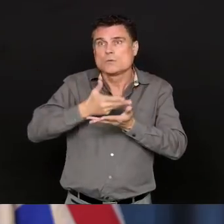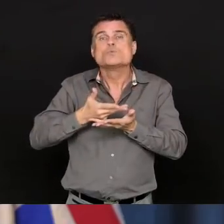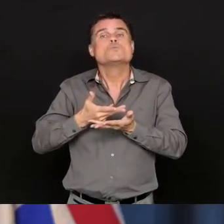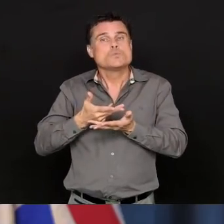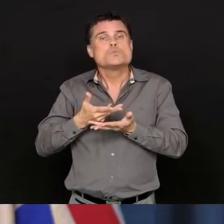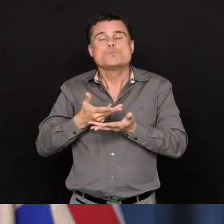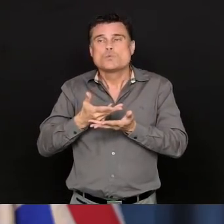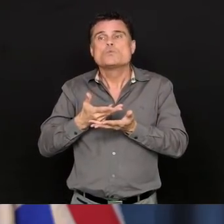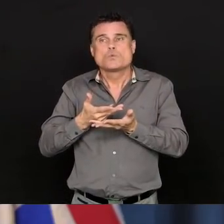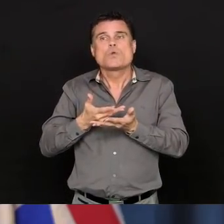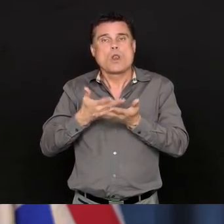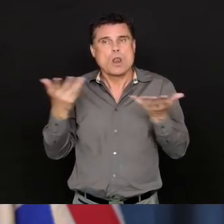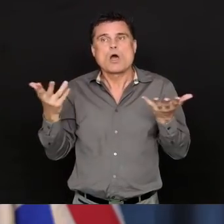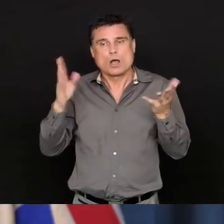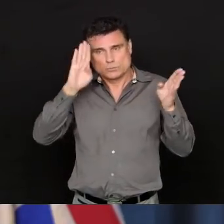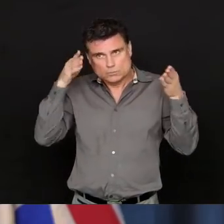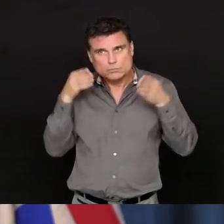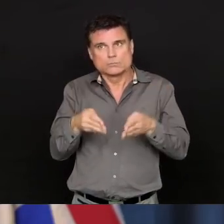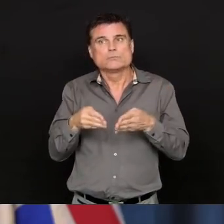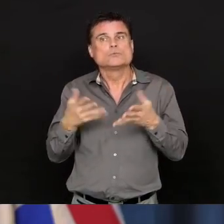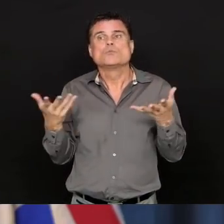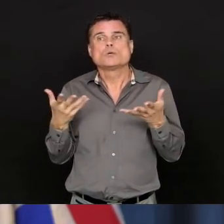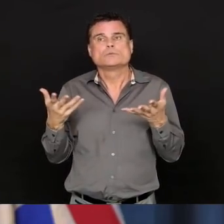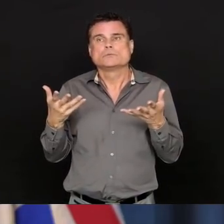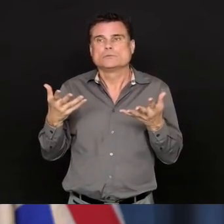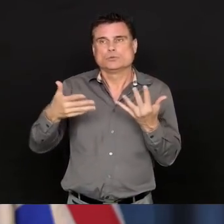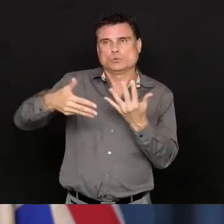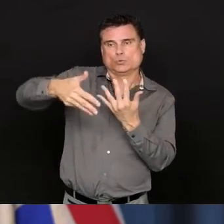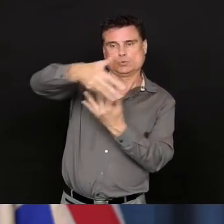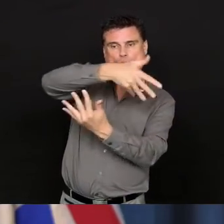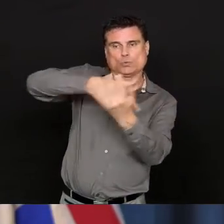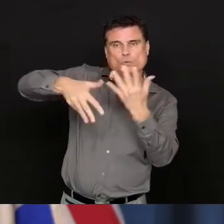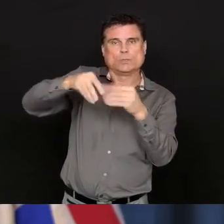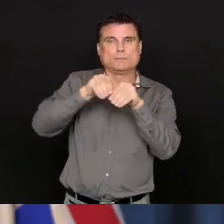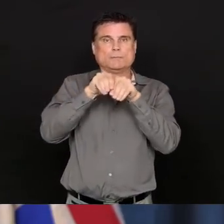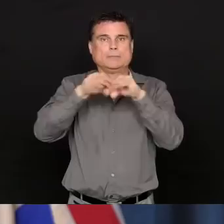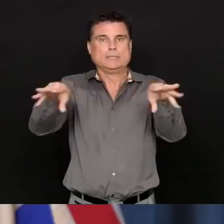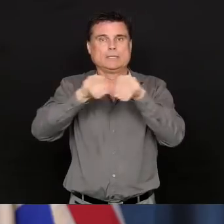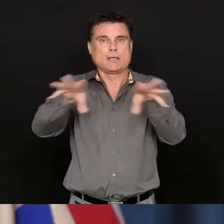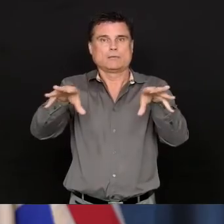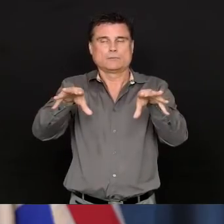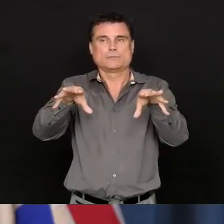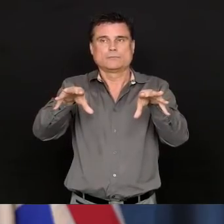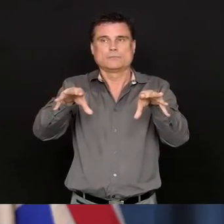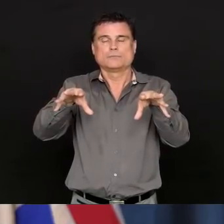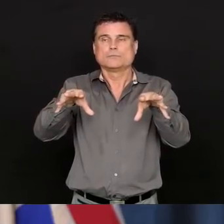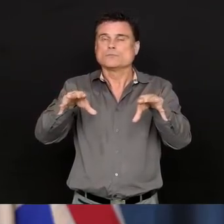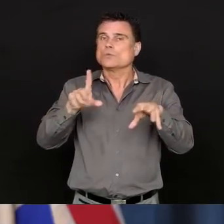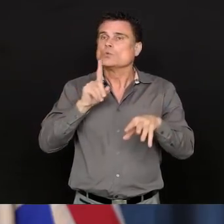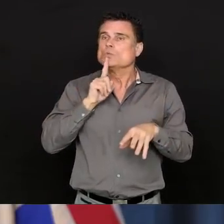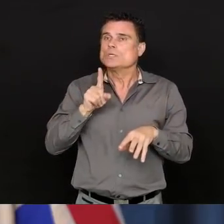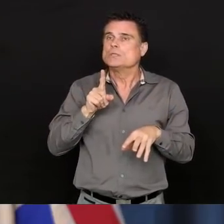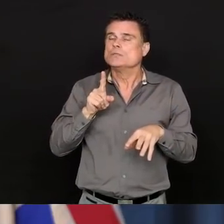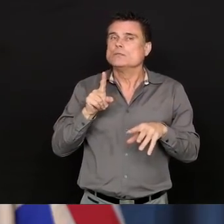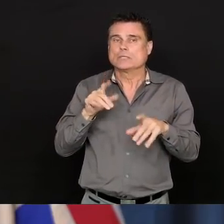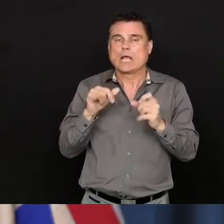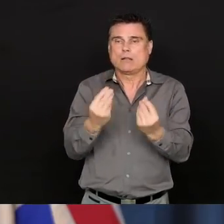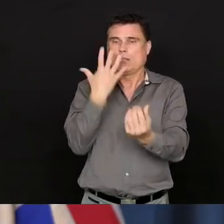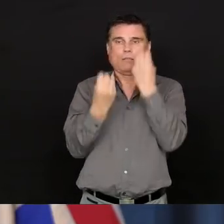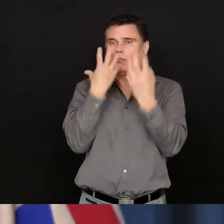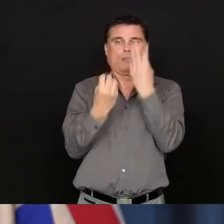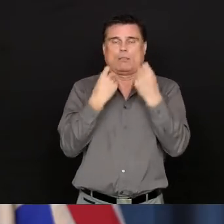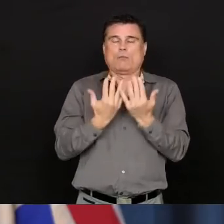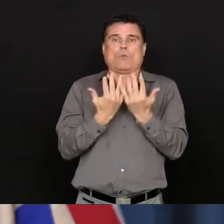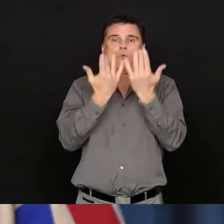this pandemic. And that's one of the other key things that we're working on. The first research call that the